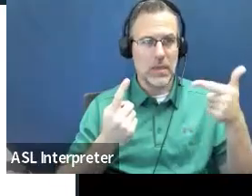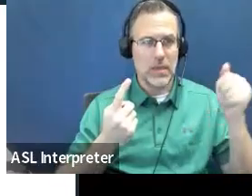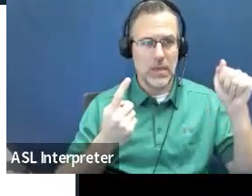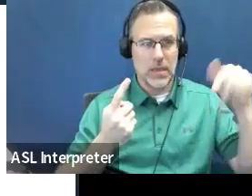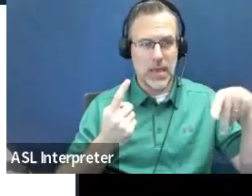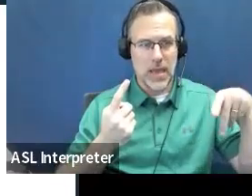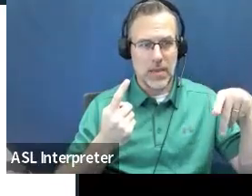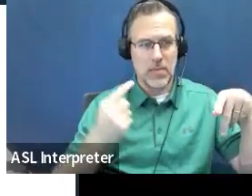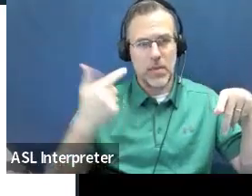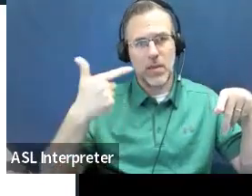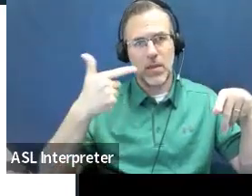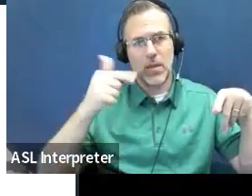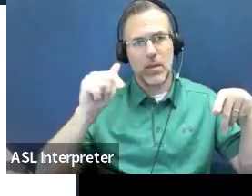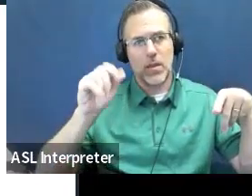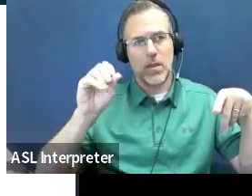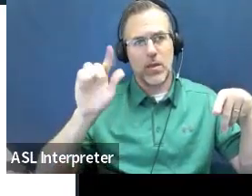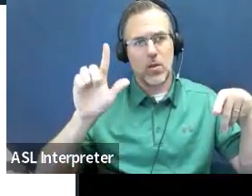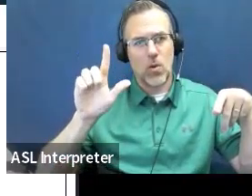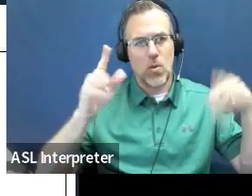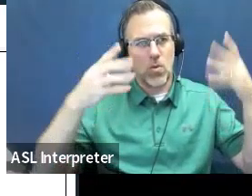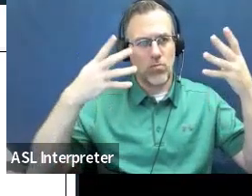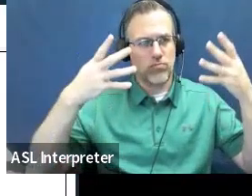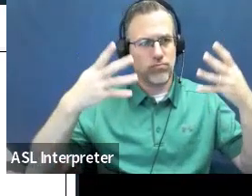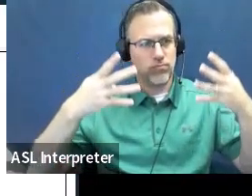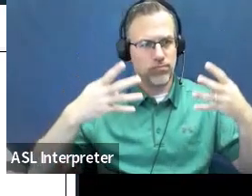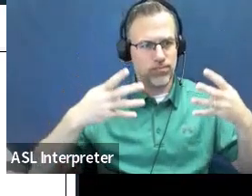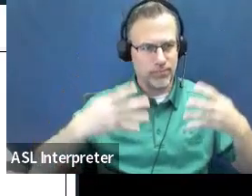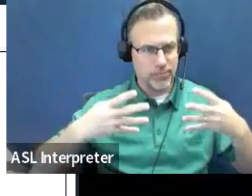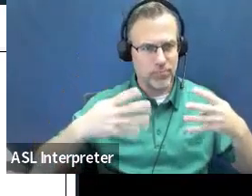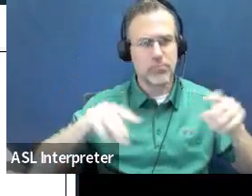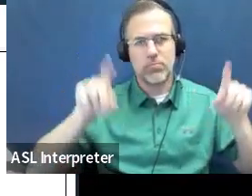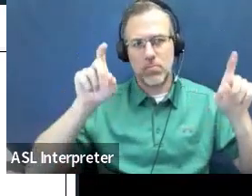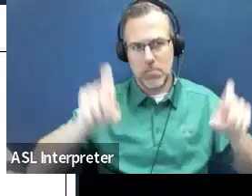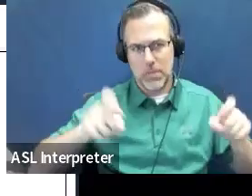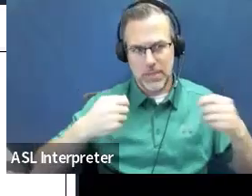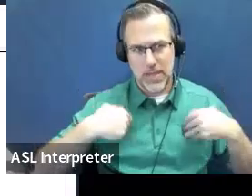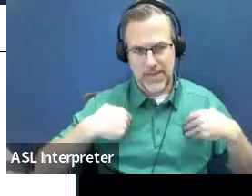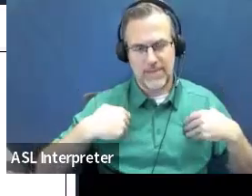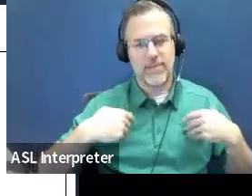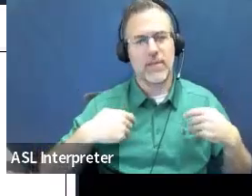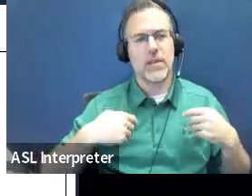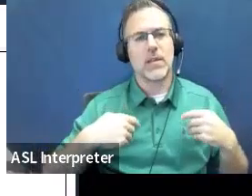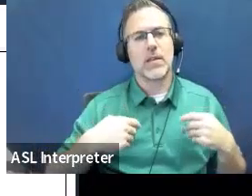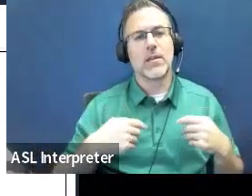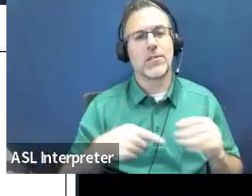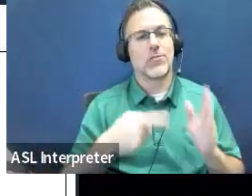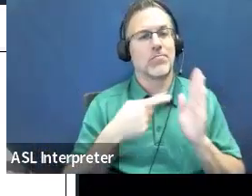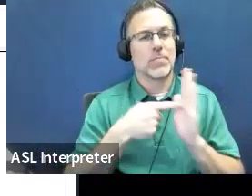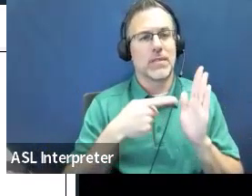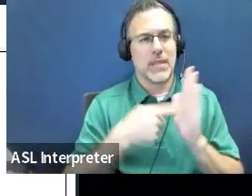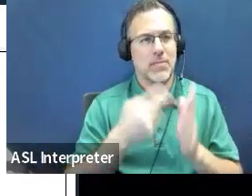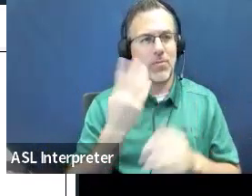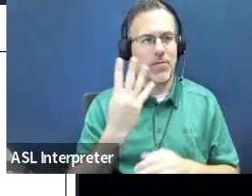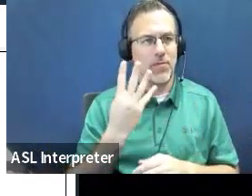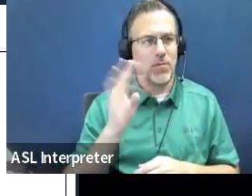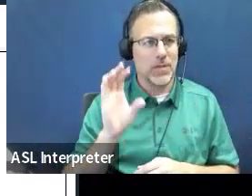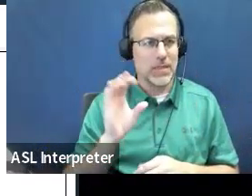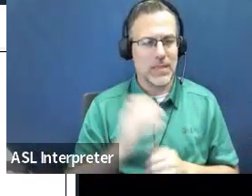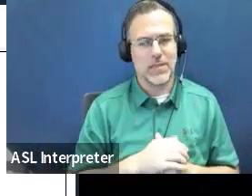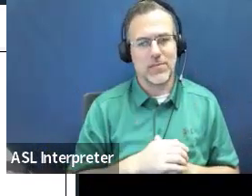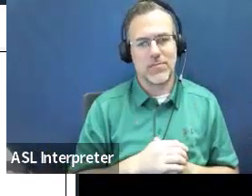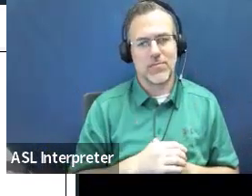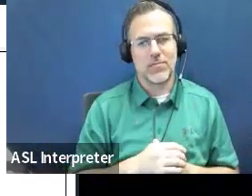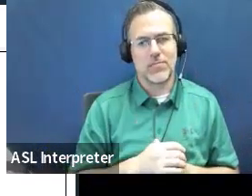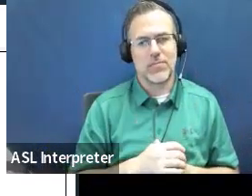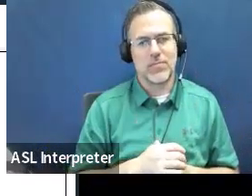gap. So here is an example of a section 4C. So these are the exact same things that we just looked